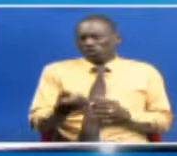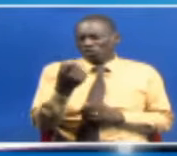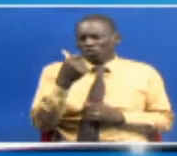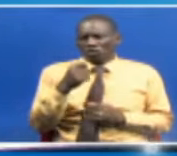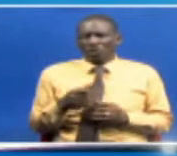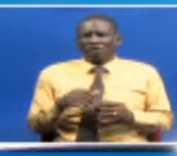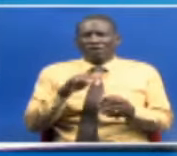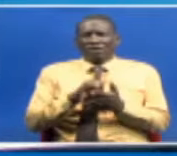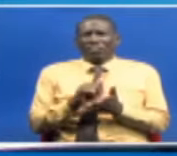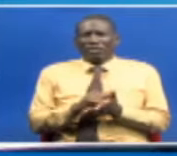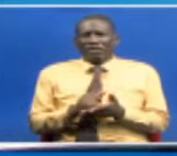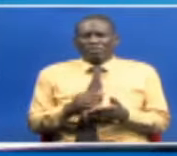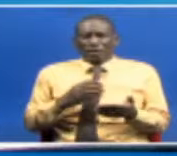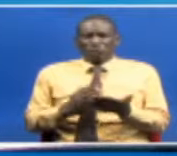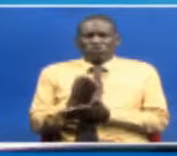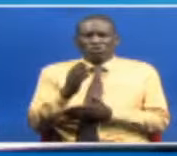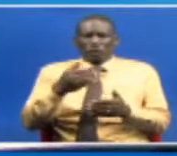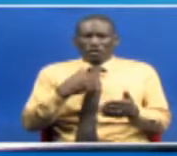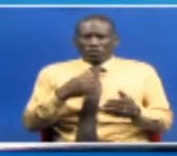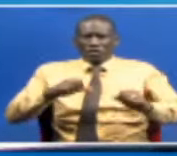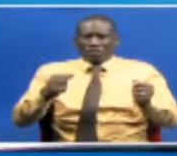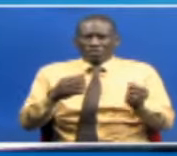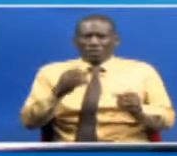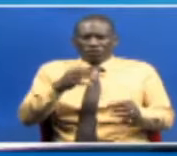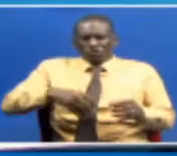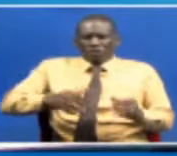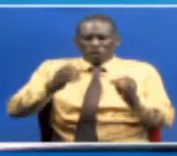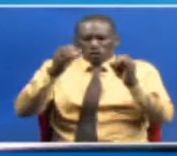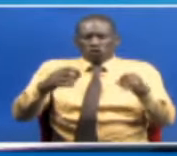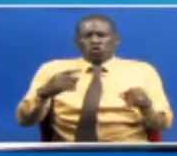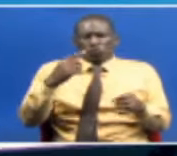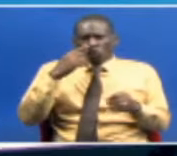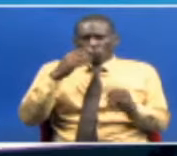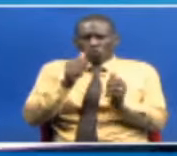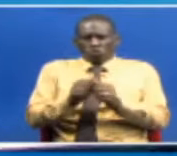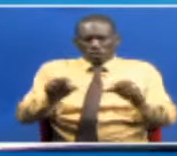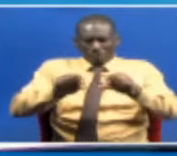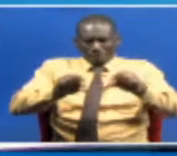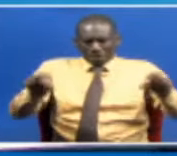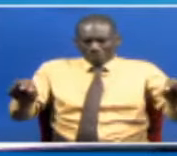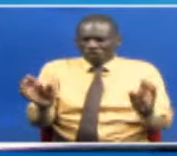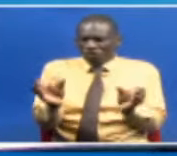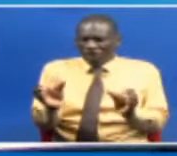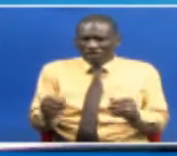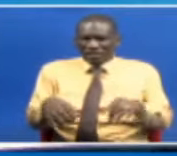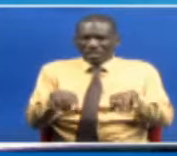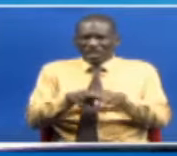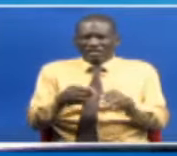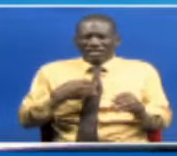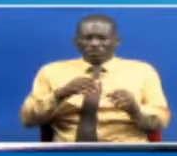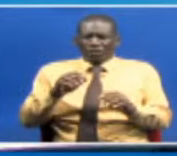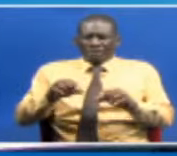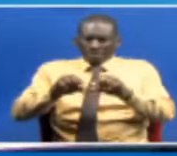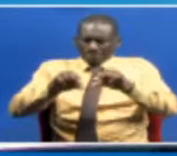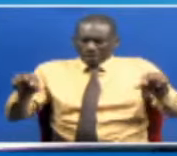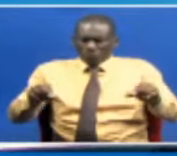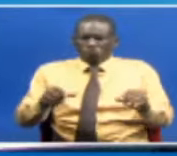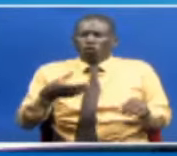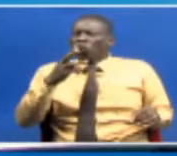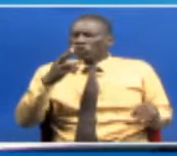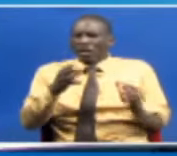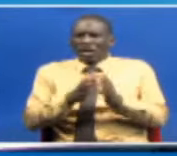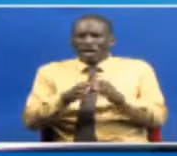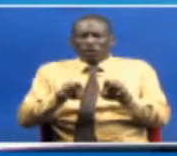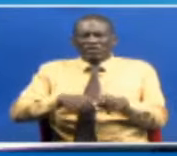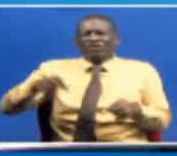that I'm sure you'll be happy if you buy a new home. It's got piping for gas, like it has piping for water, and it has got